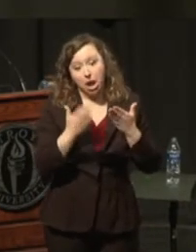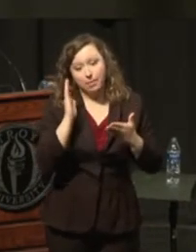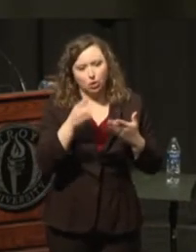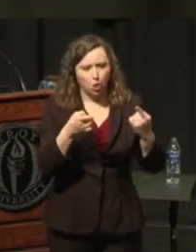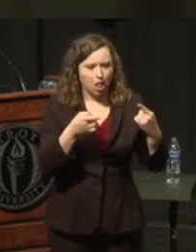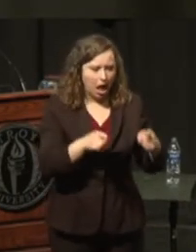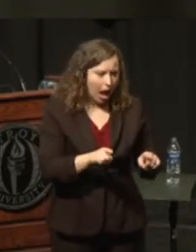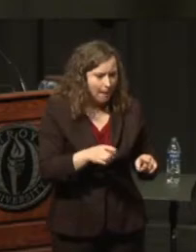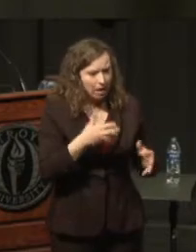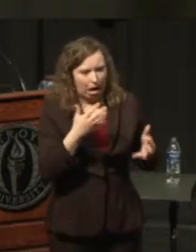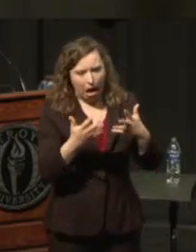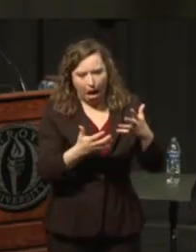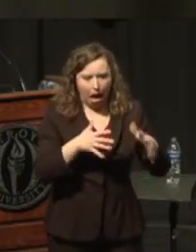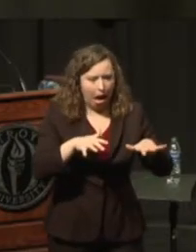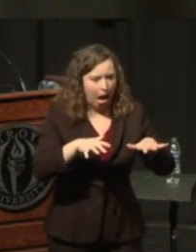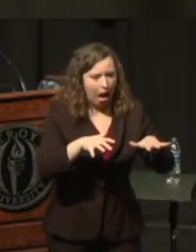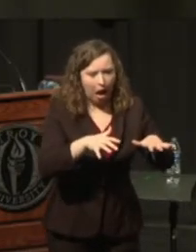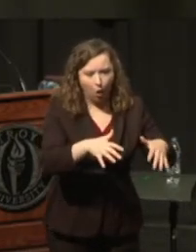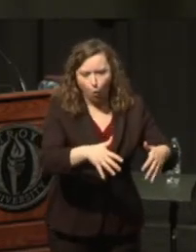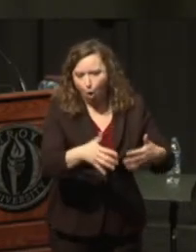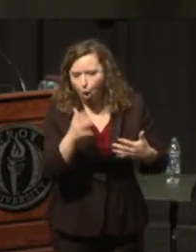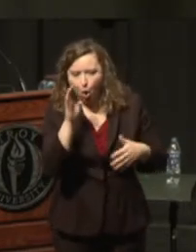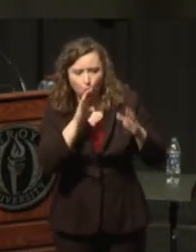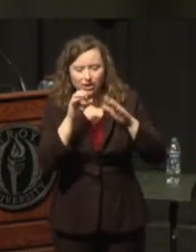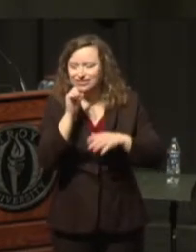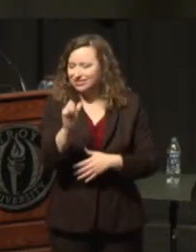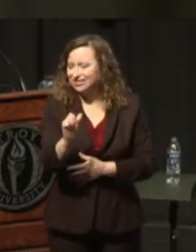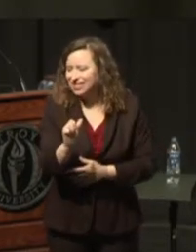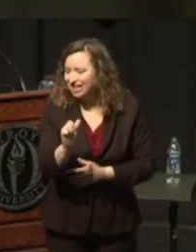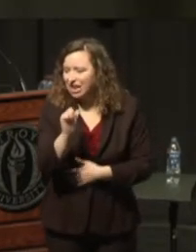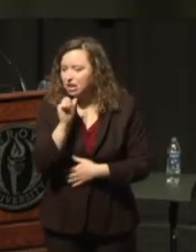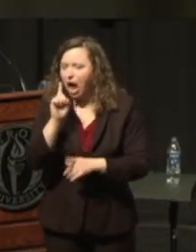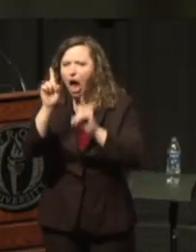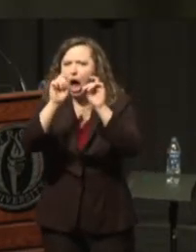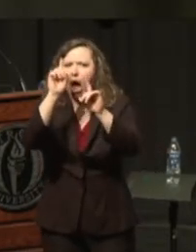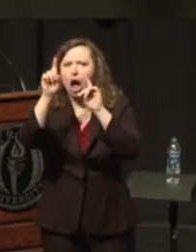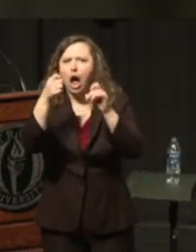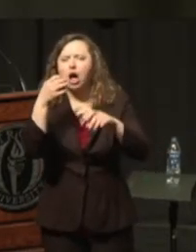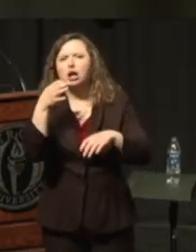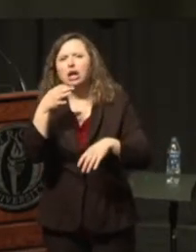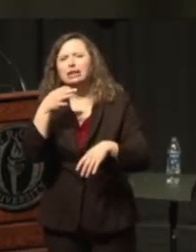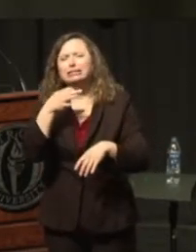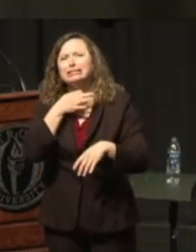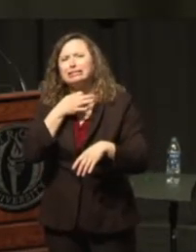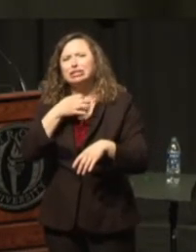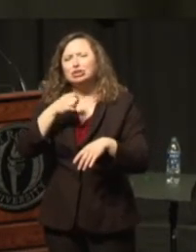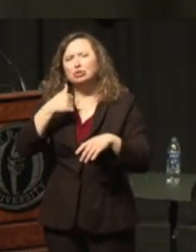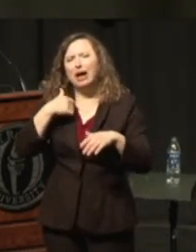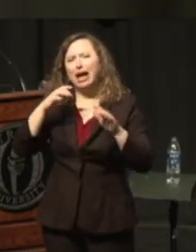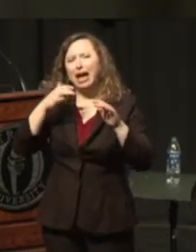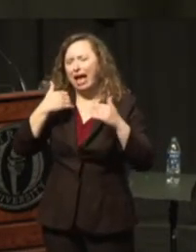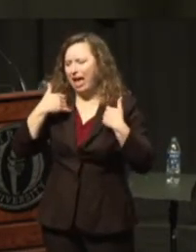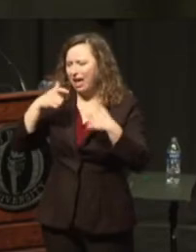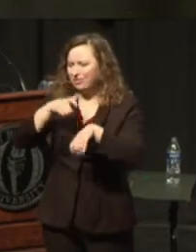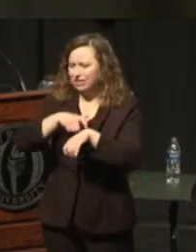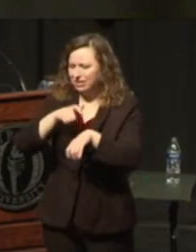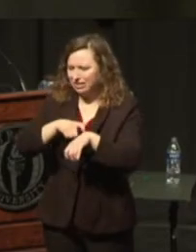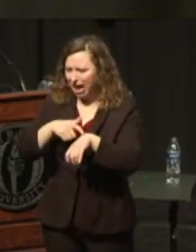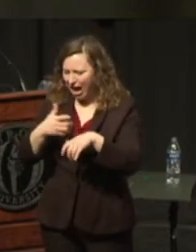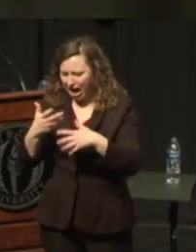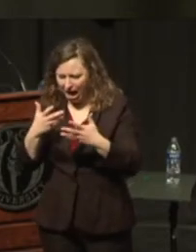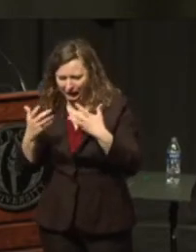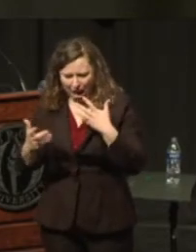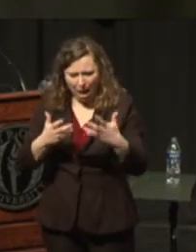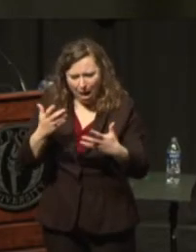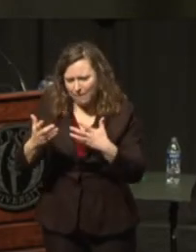was going to happen. He didn't ask questions like, I wonder if when I knock Goliath down, because he had the confidence he'd do that, if this whole army is going to come at